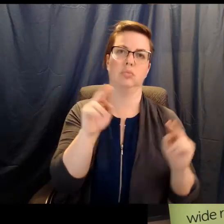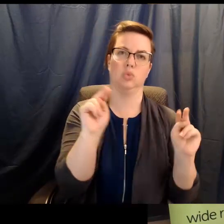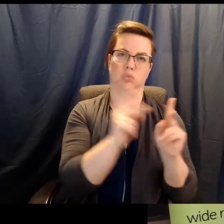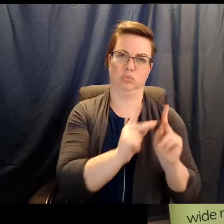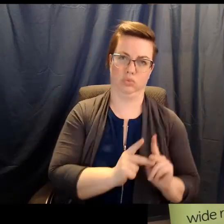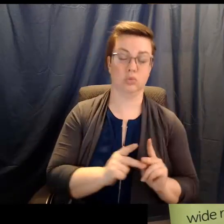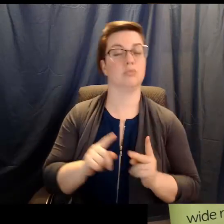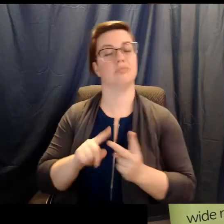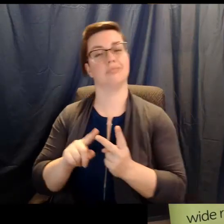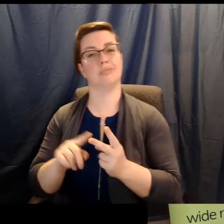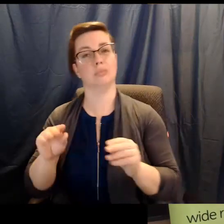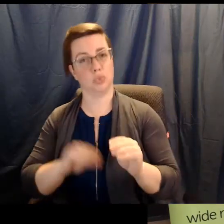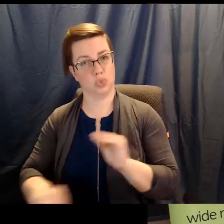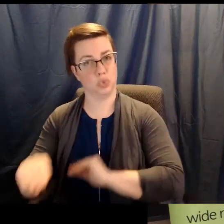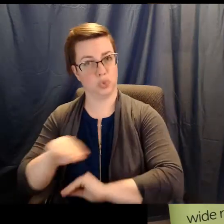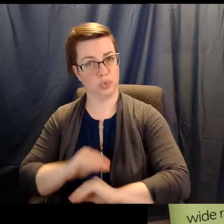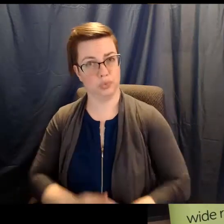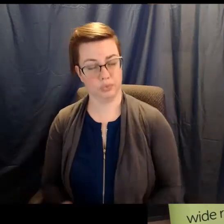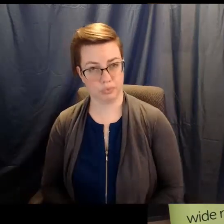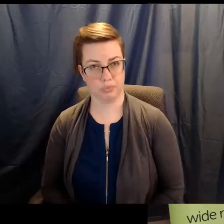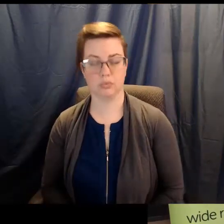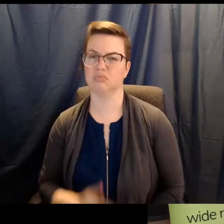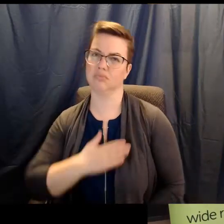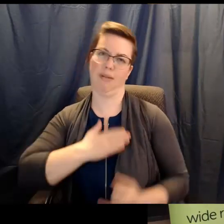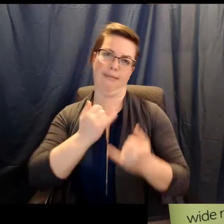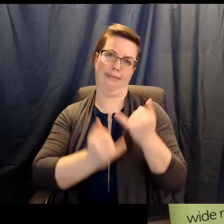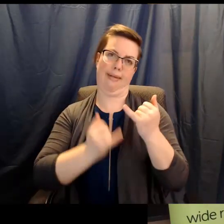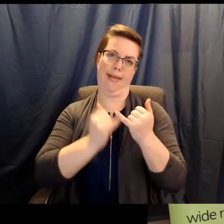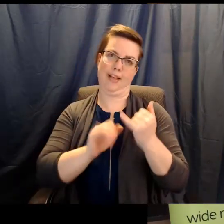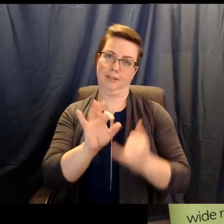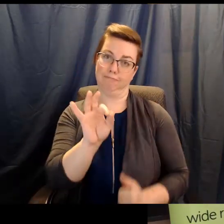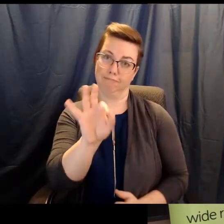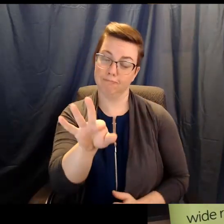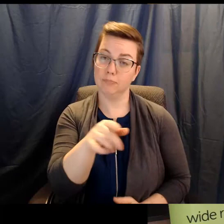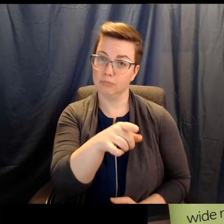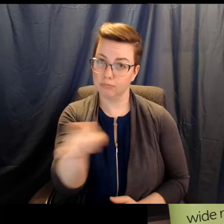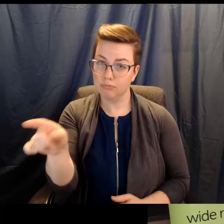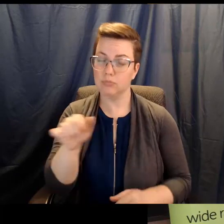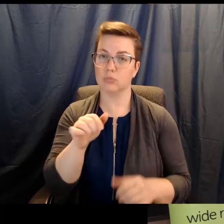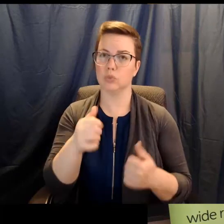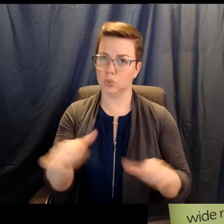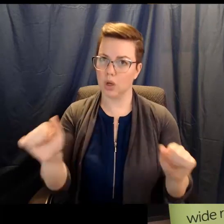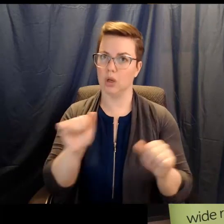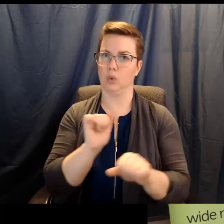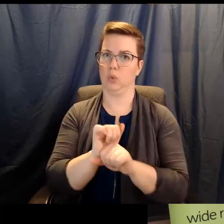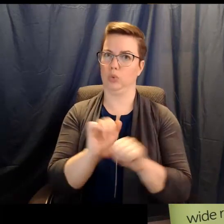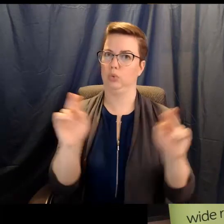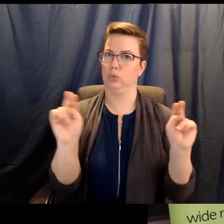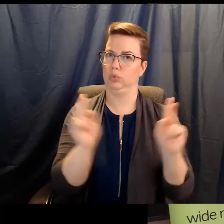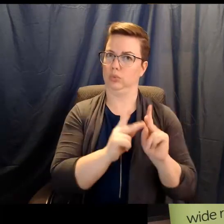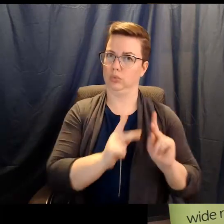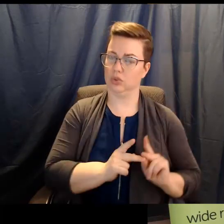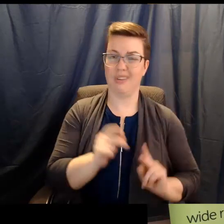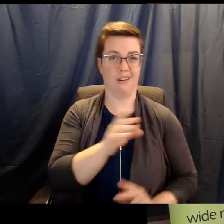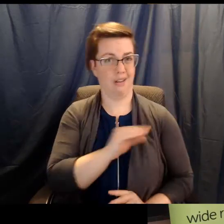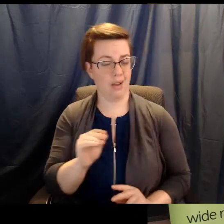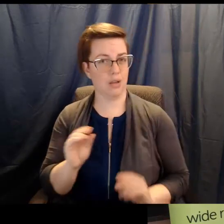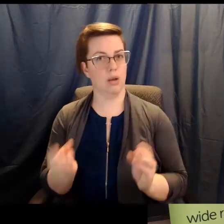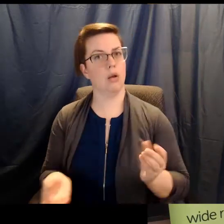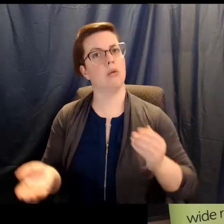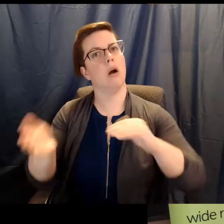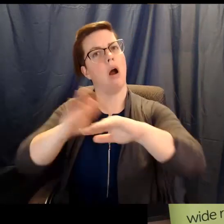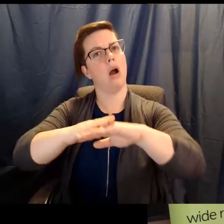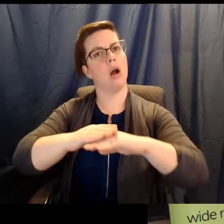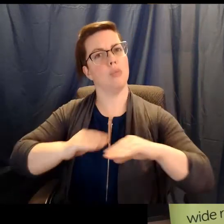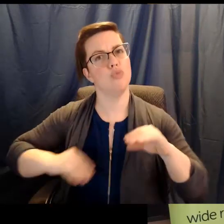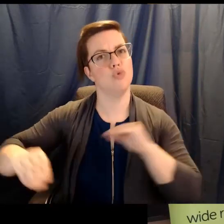this video series, I leave you with this. Work in a neutral position and find ways to change positions, work in different positions, and